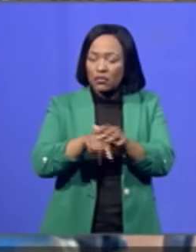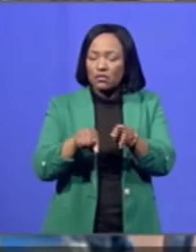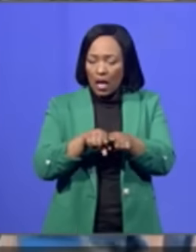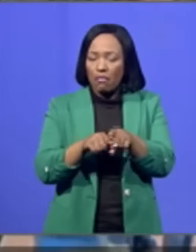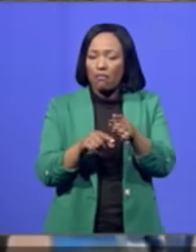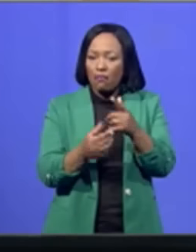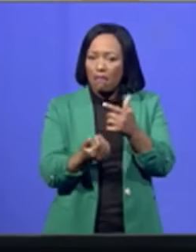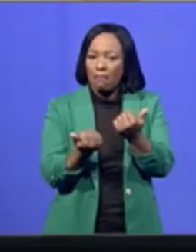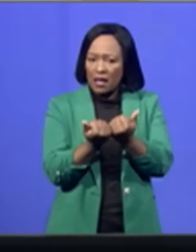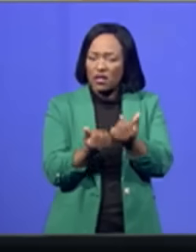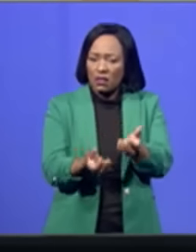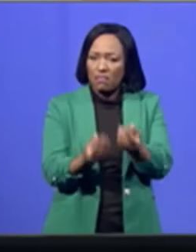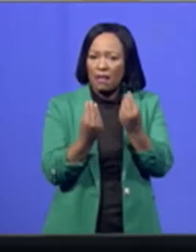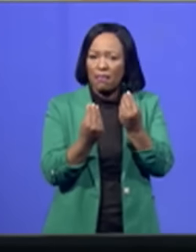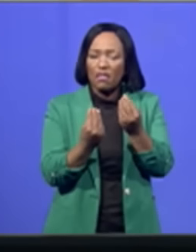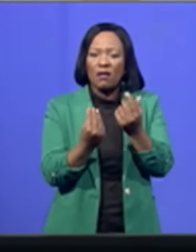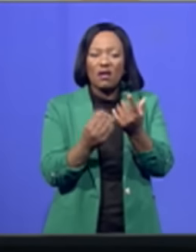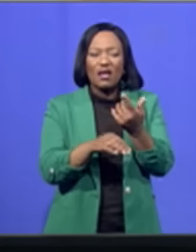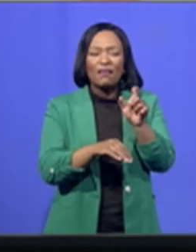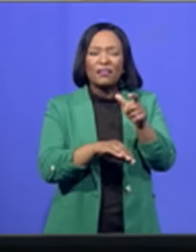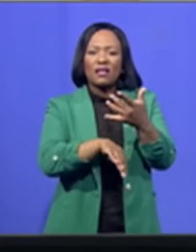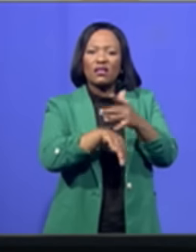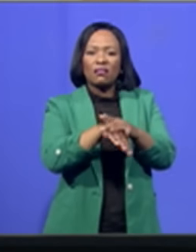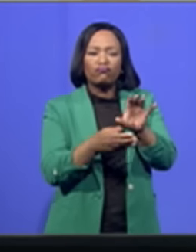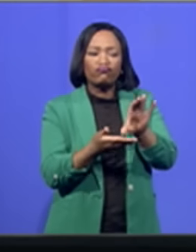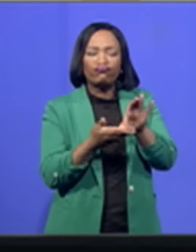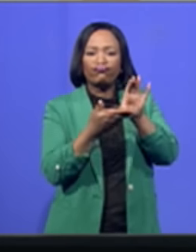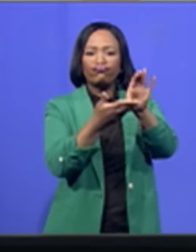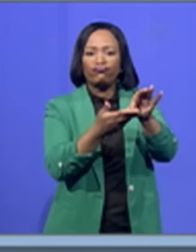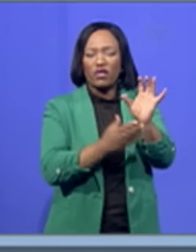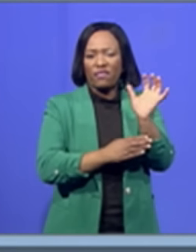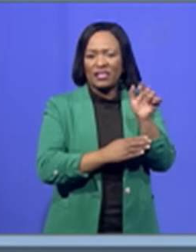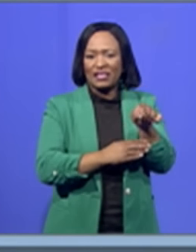wa tlhokofetšego a ile a lefela mašeleng ka University of Free State.